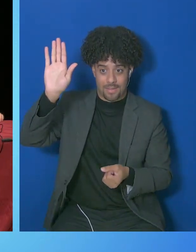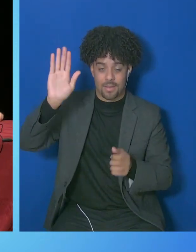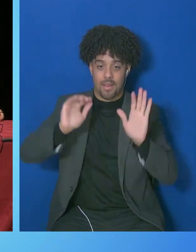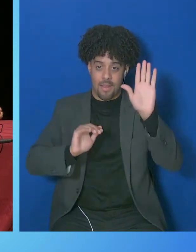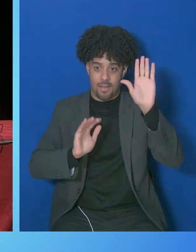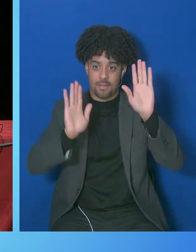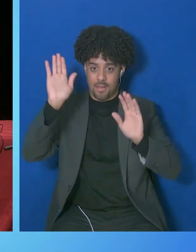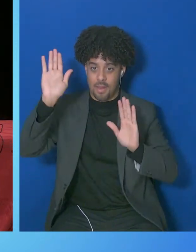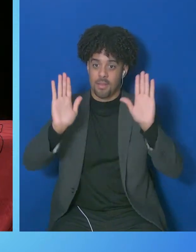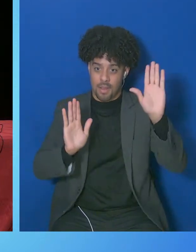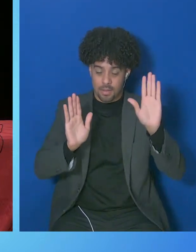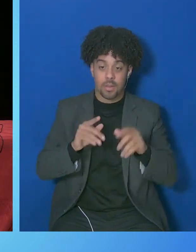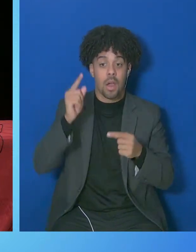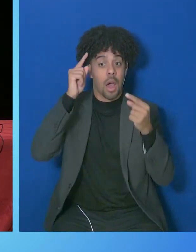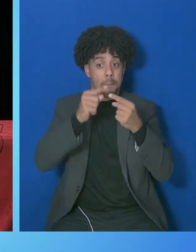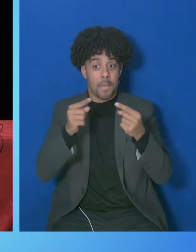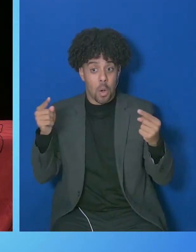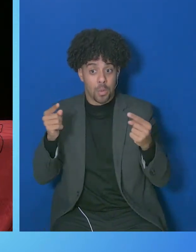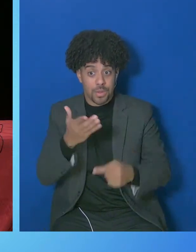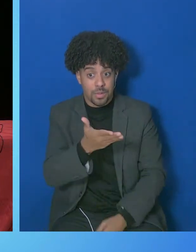Aye. Opposed?